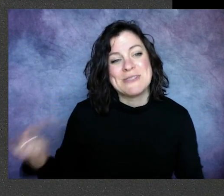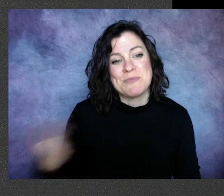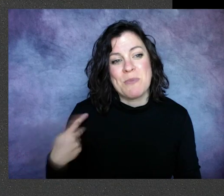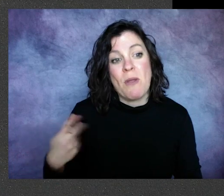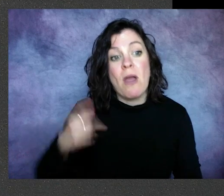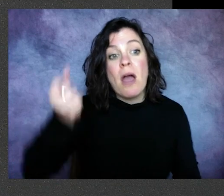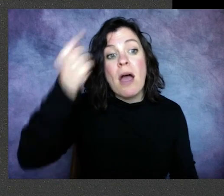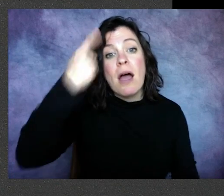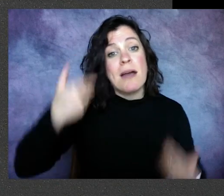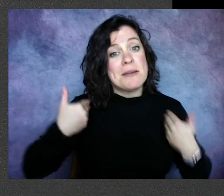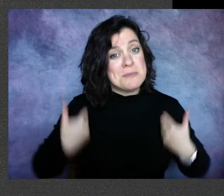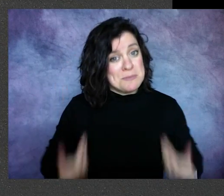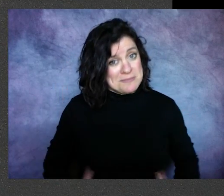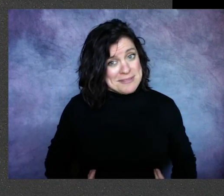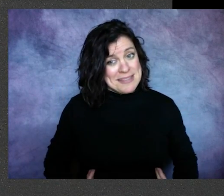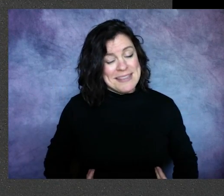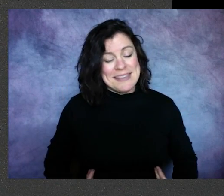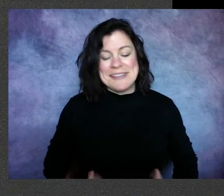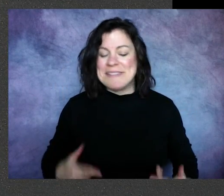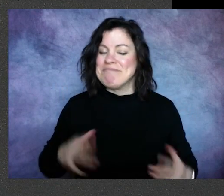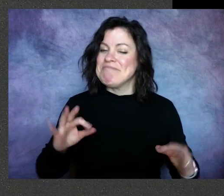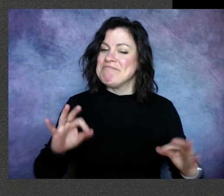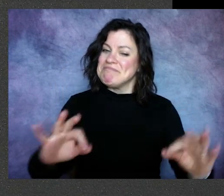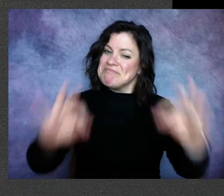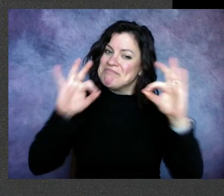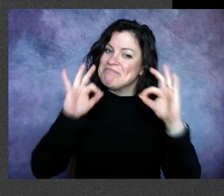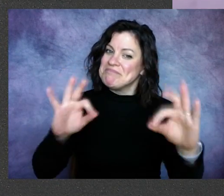I am just right.